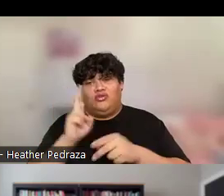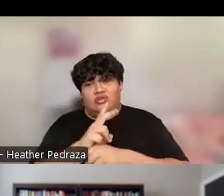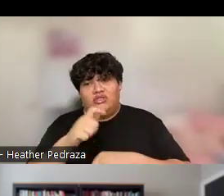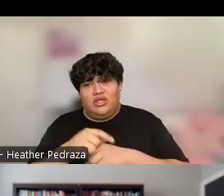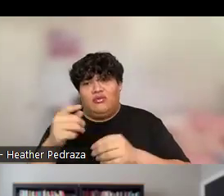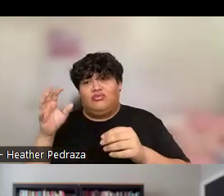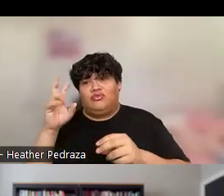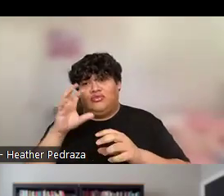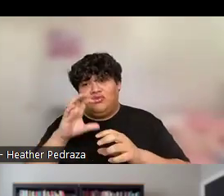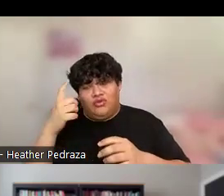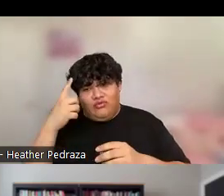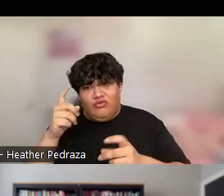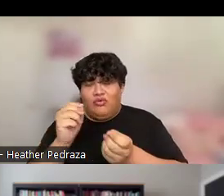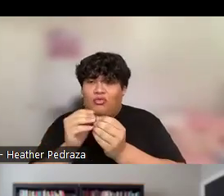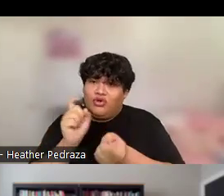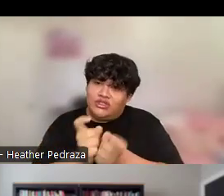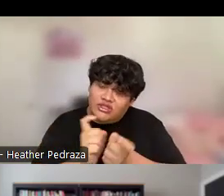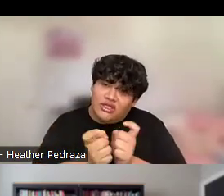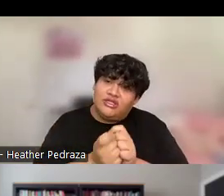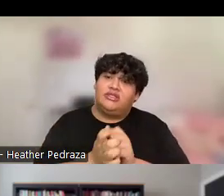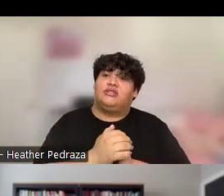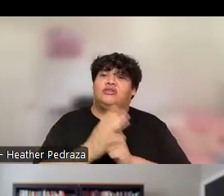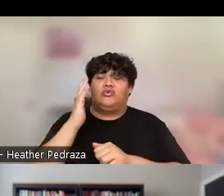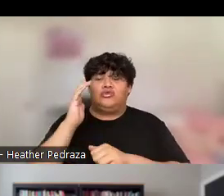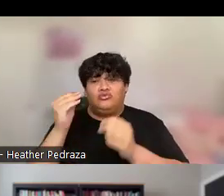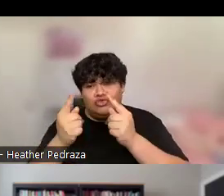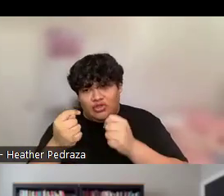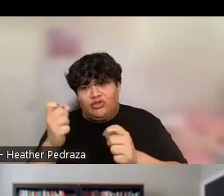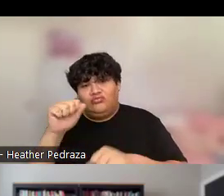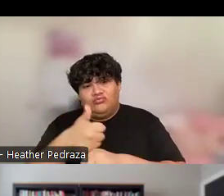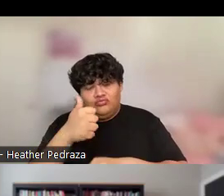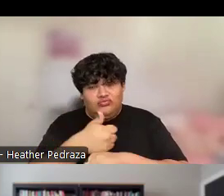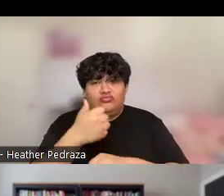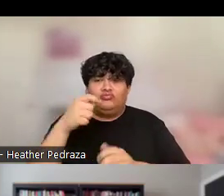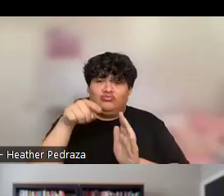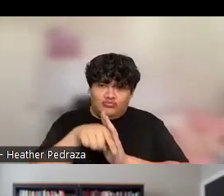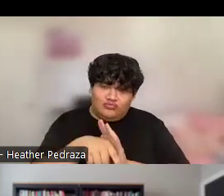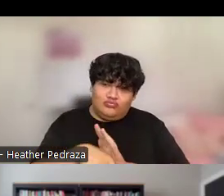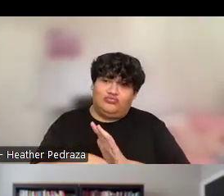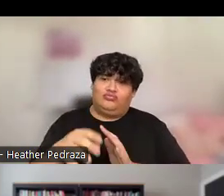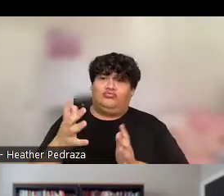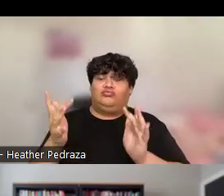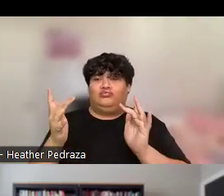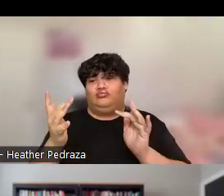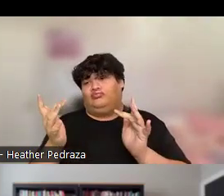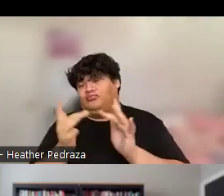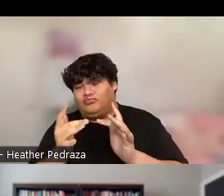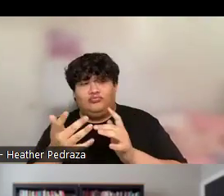talking about potential changes based on what we learned. So to MPA processes, content,